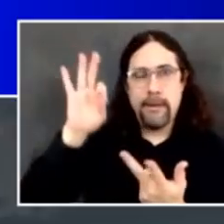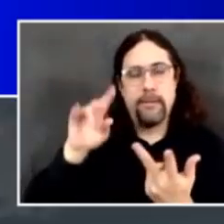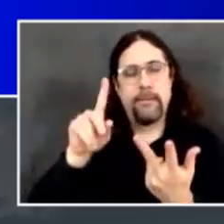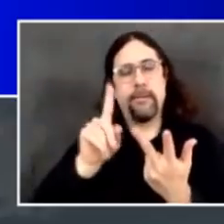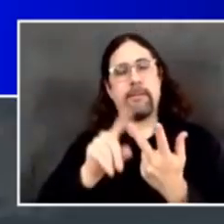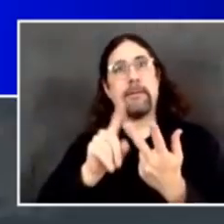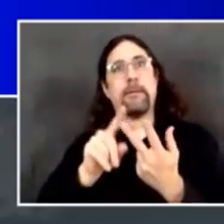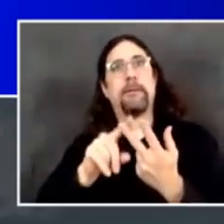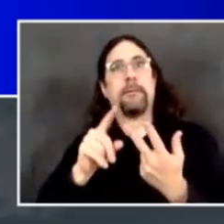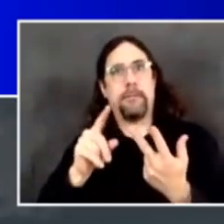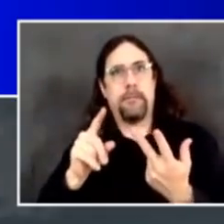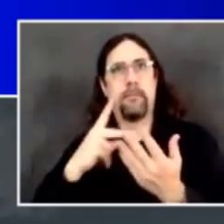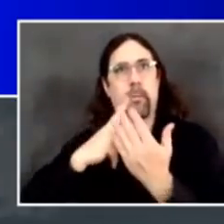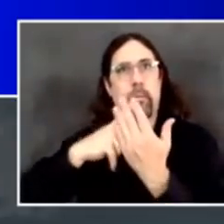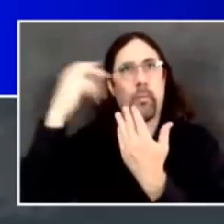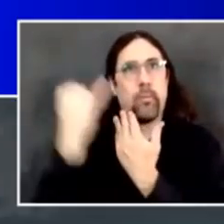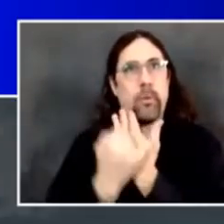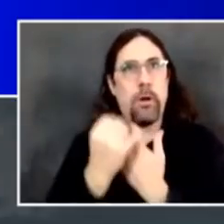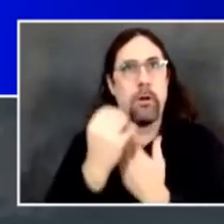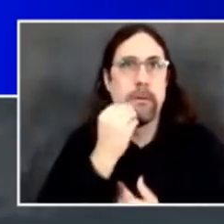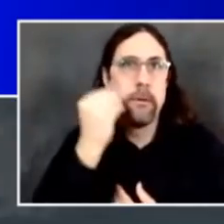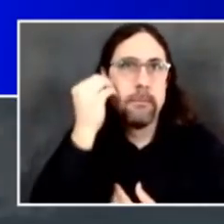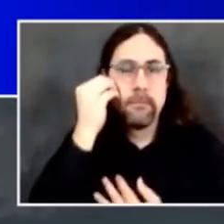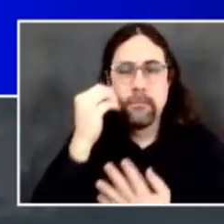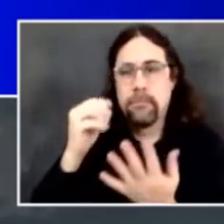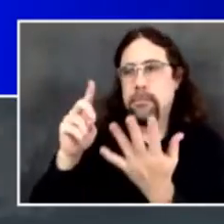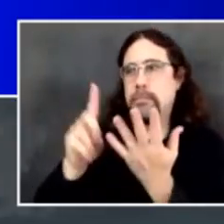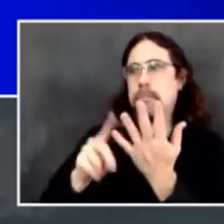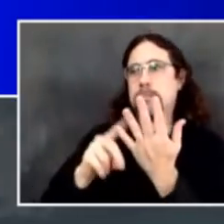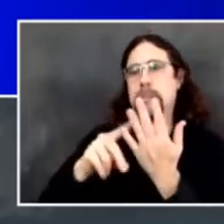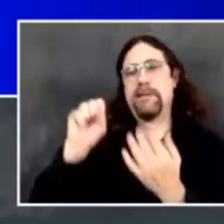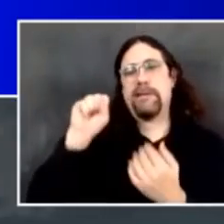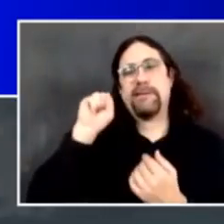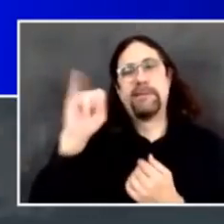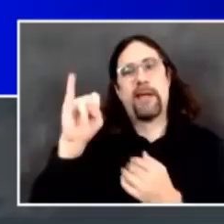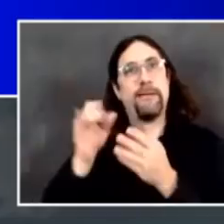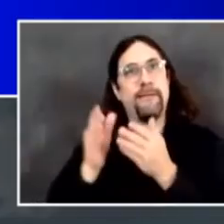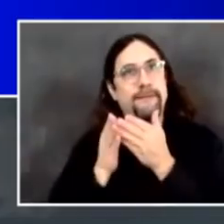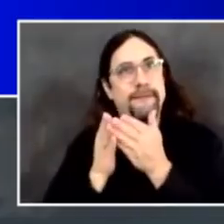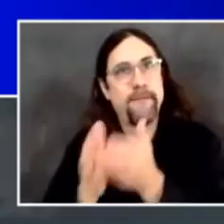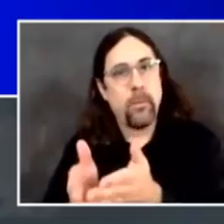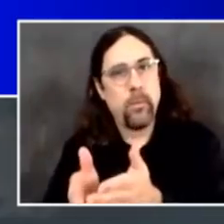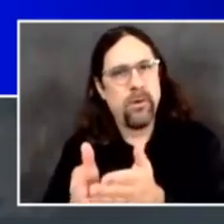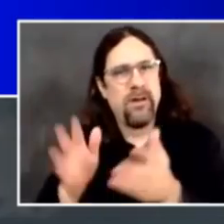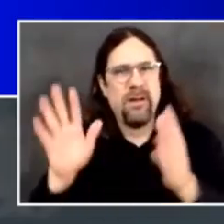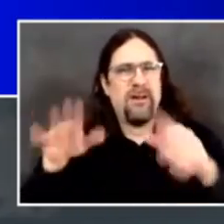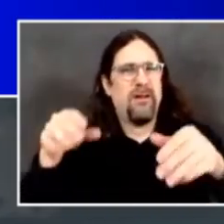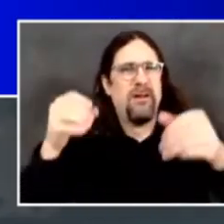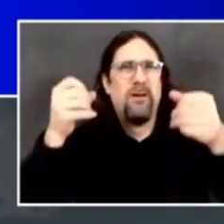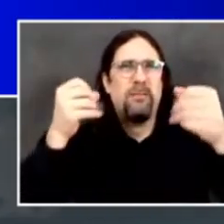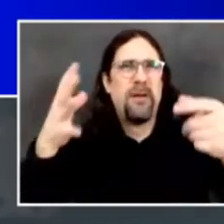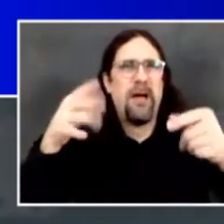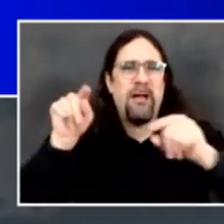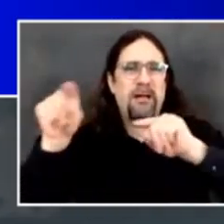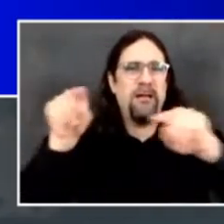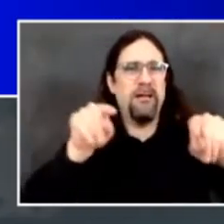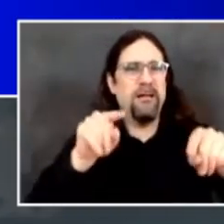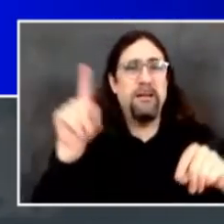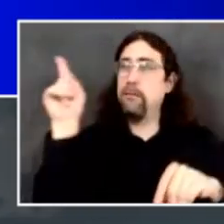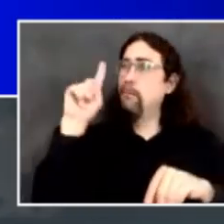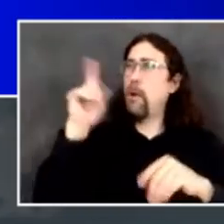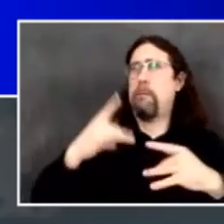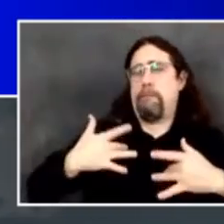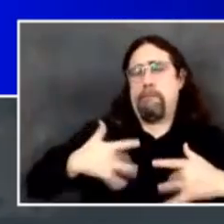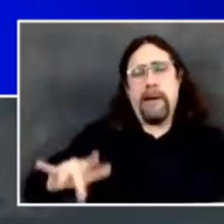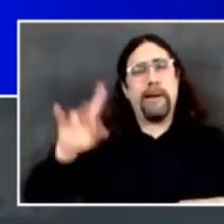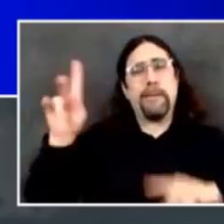that the NYPD and the Parks Department and other agencies are going to enforce social distancing, they'll also be carrying a supply of free